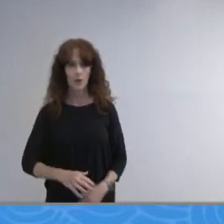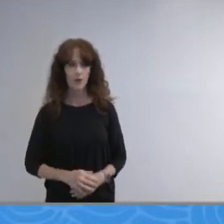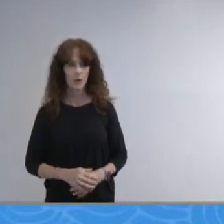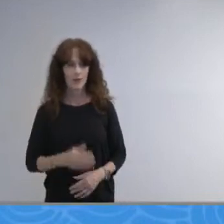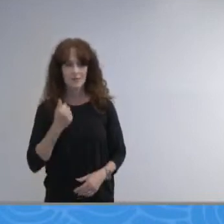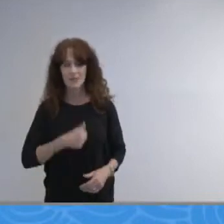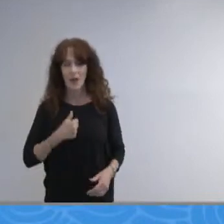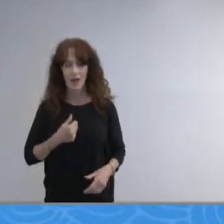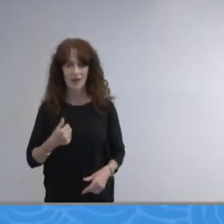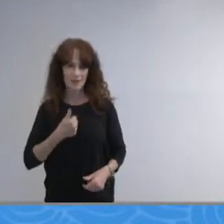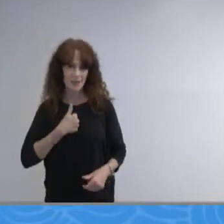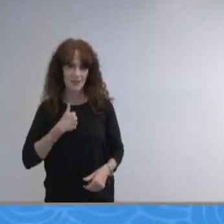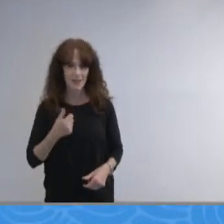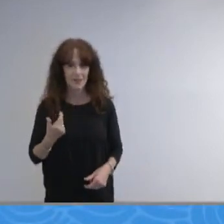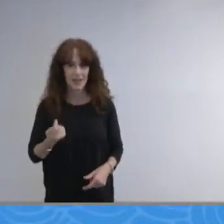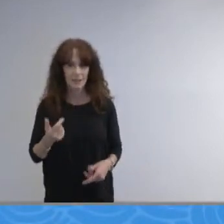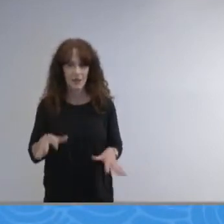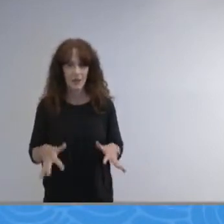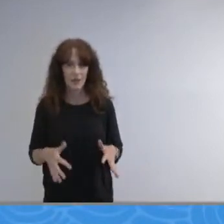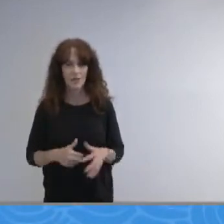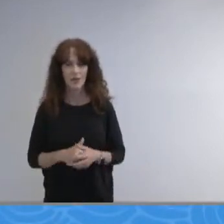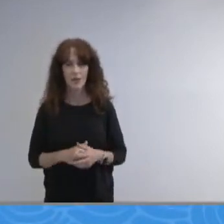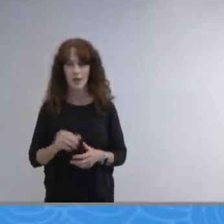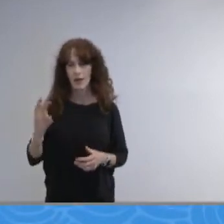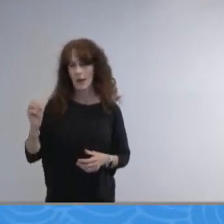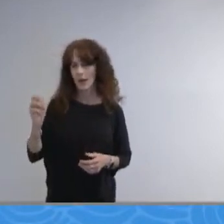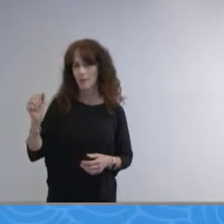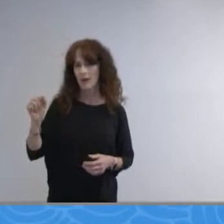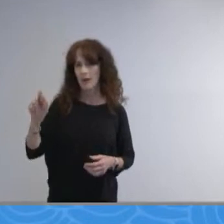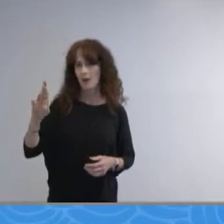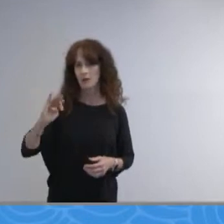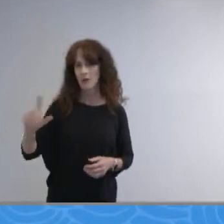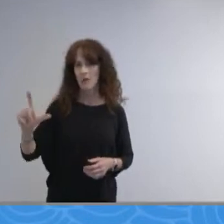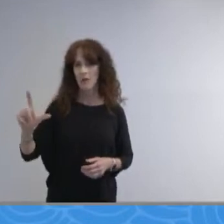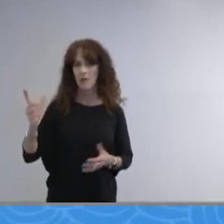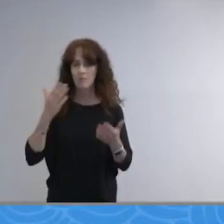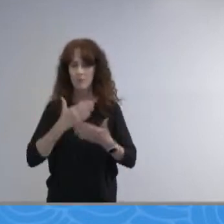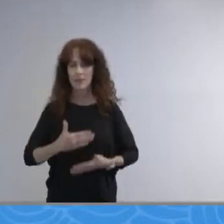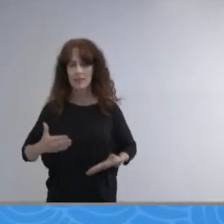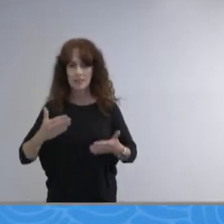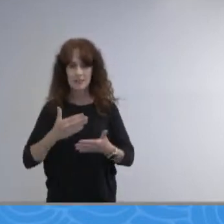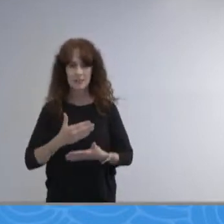bit nervous. Marisol, please.